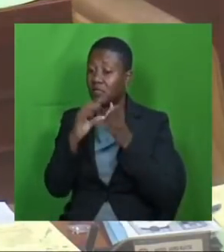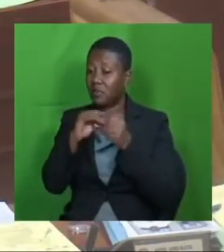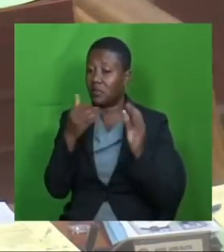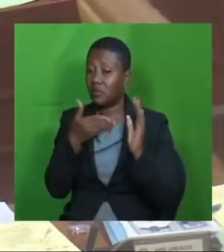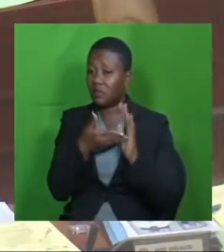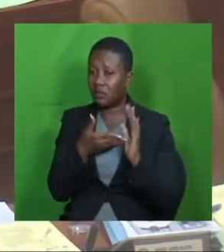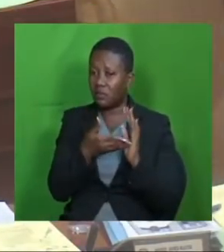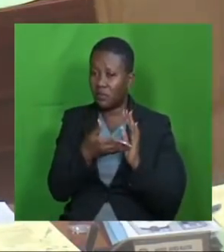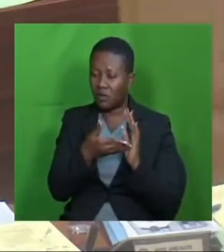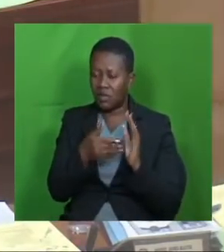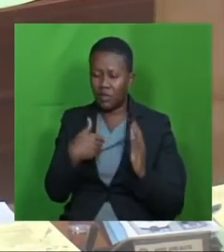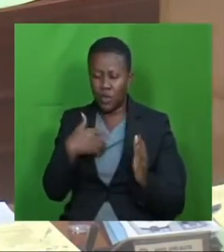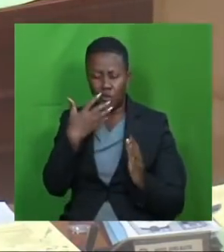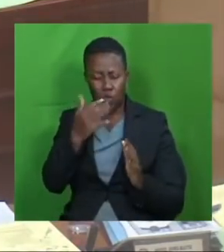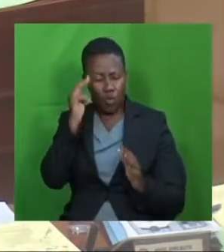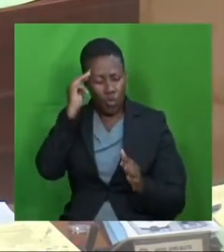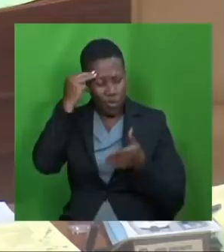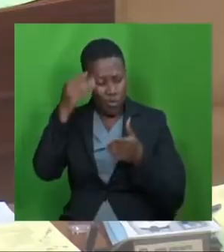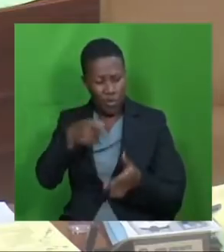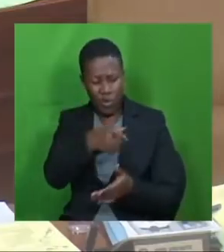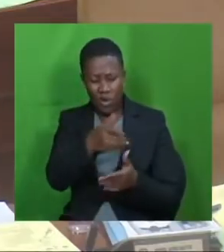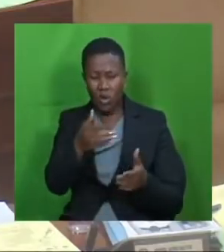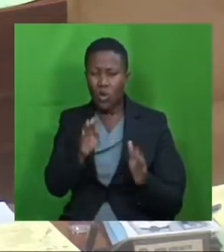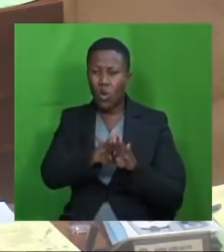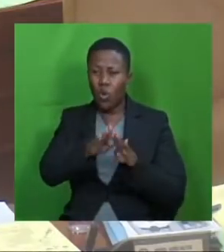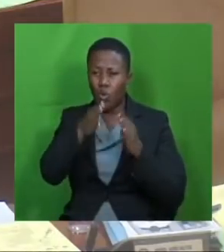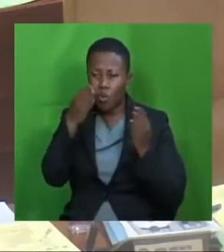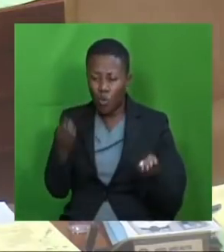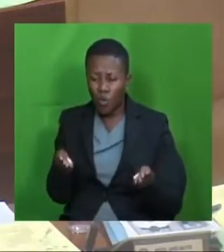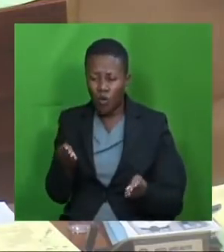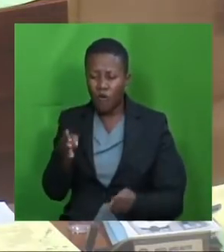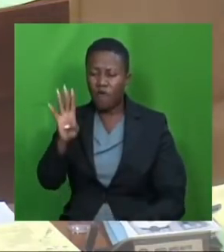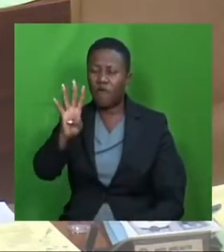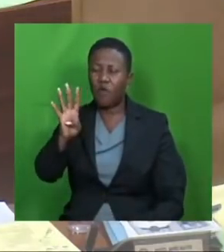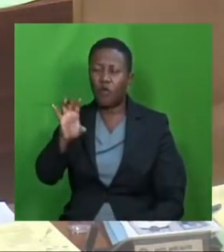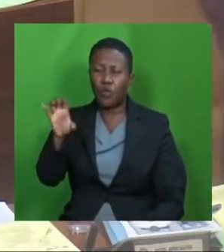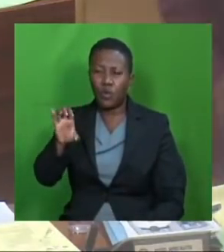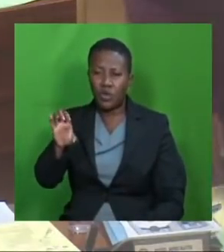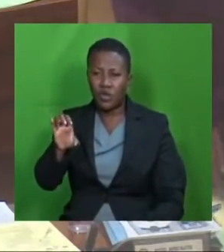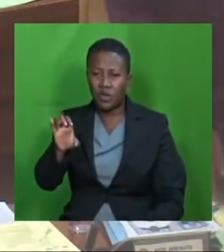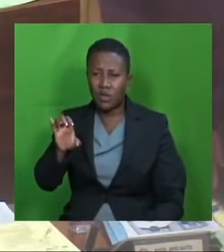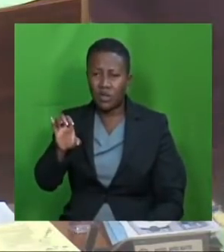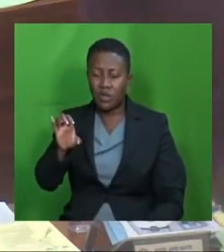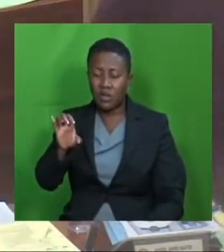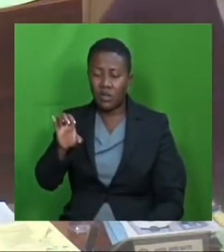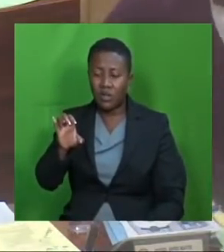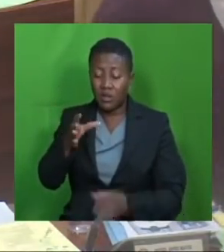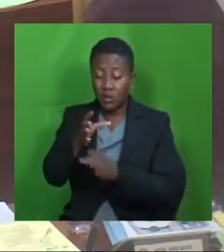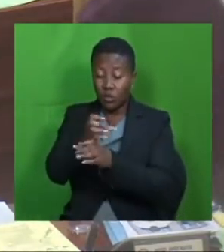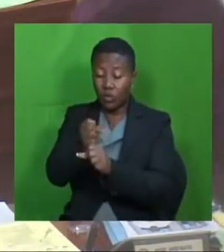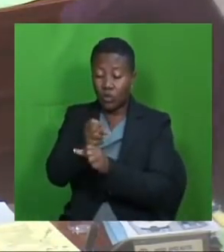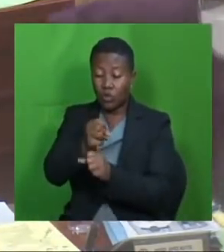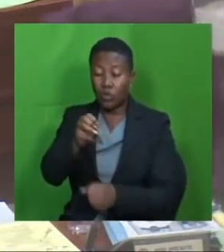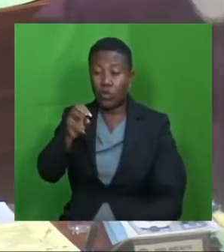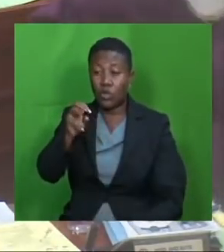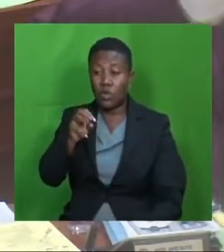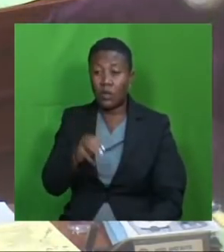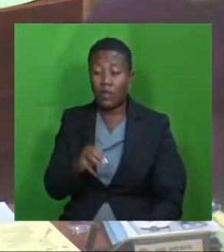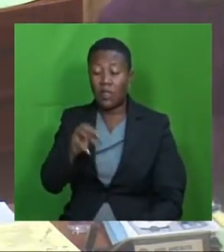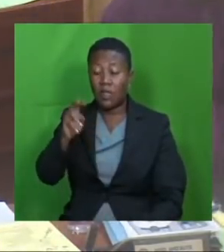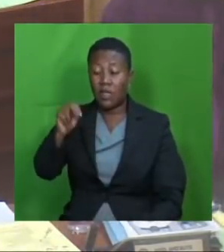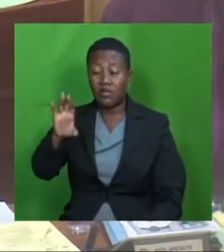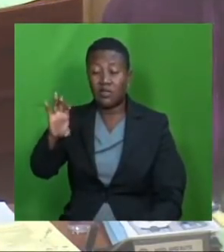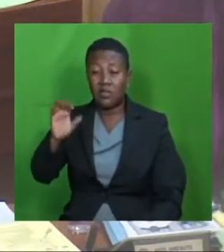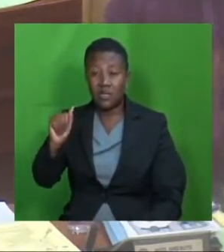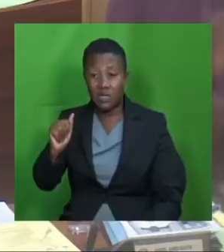to refer to Appendix 4C, Summary of MDA Expenditure Allocation 2022,